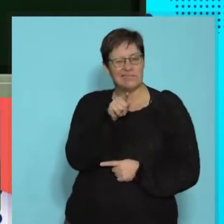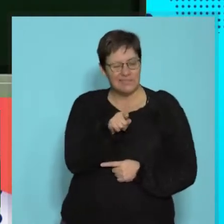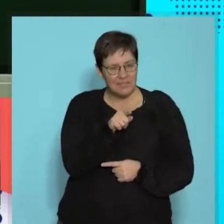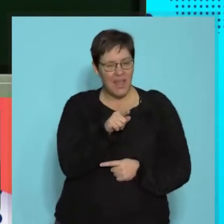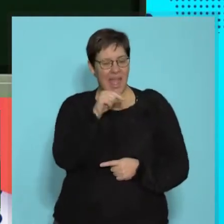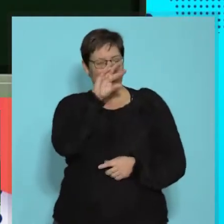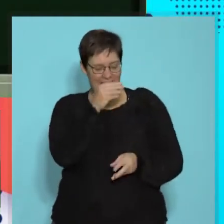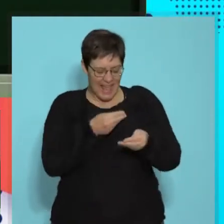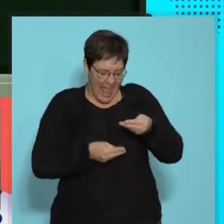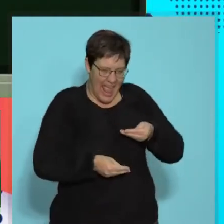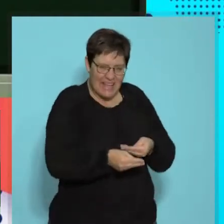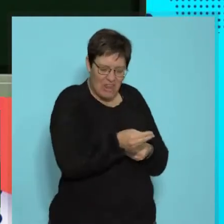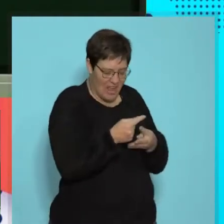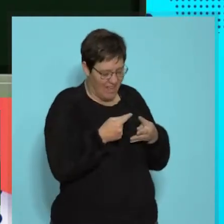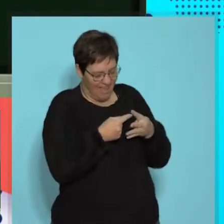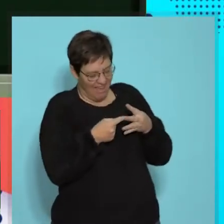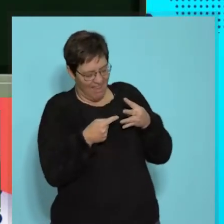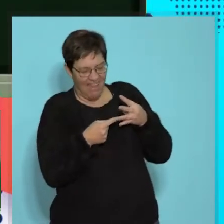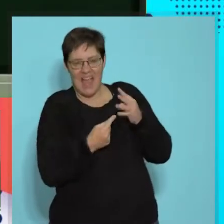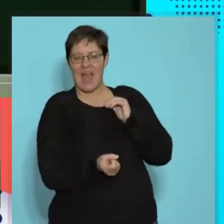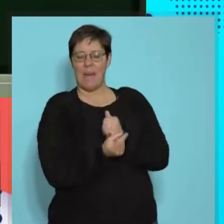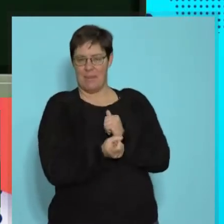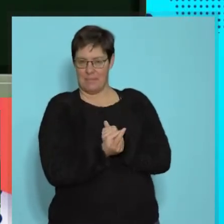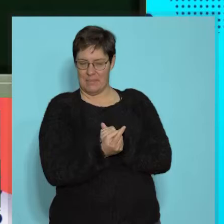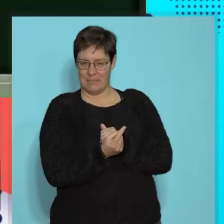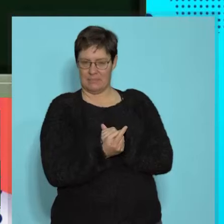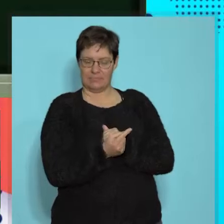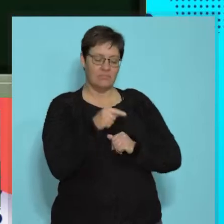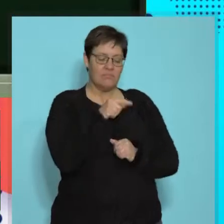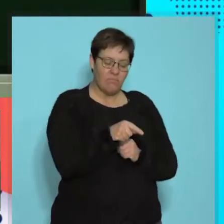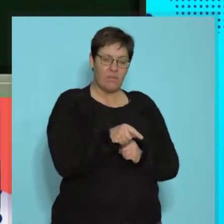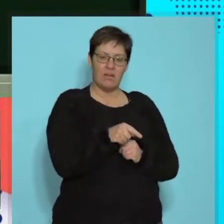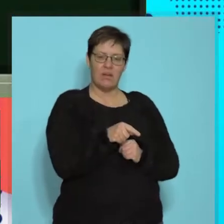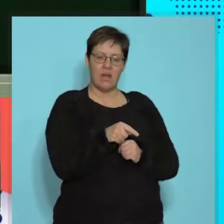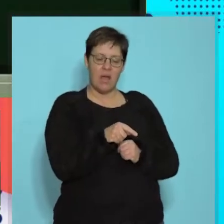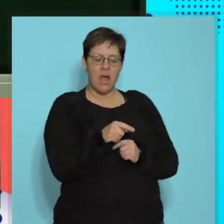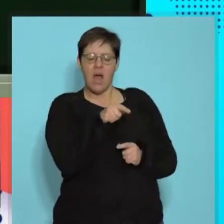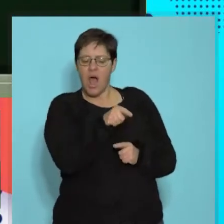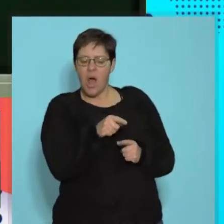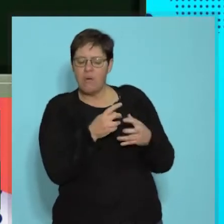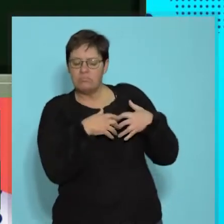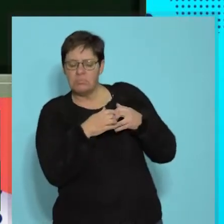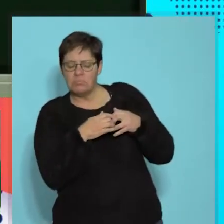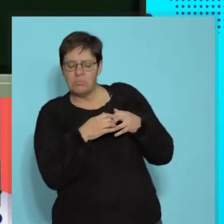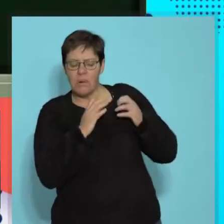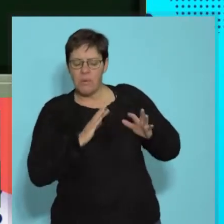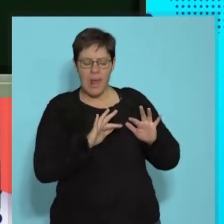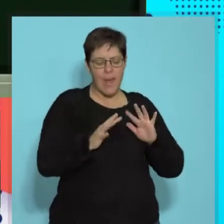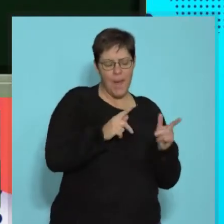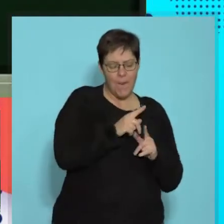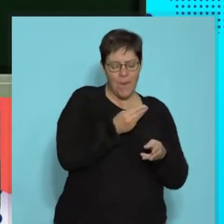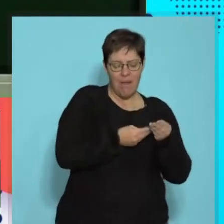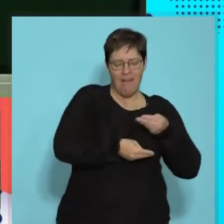gaseous exchange points, how is the organism made to make gas exchange so much